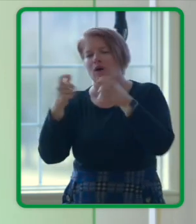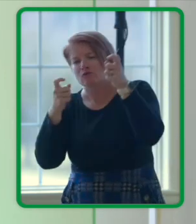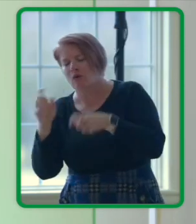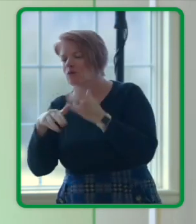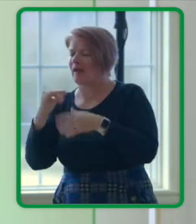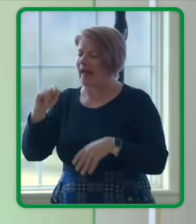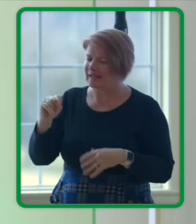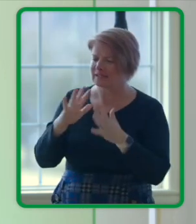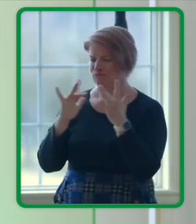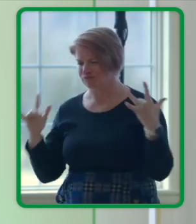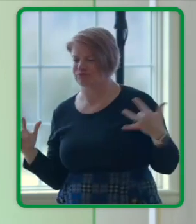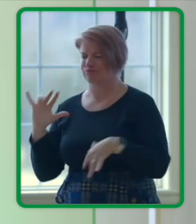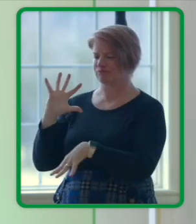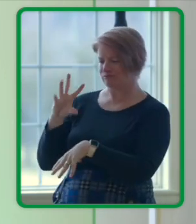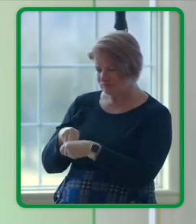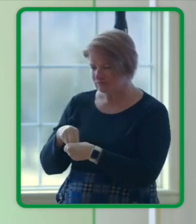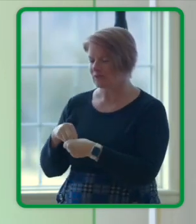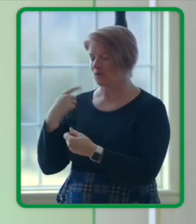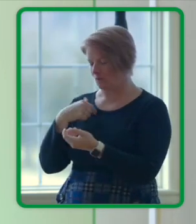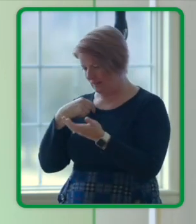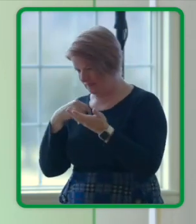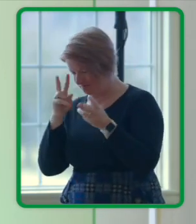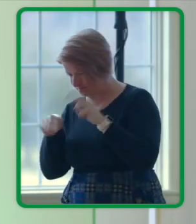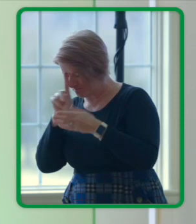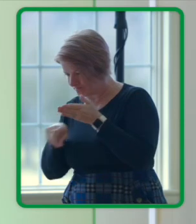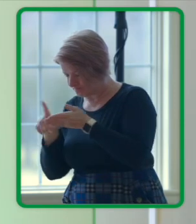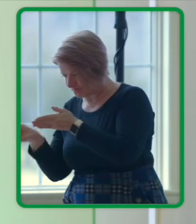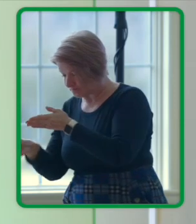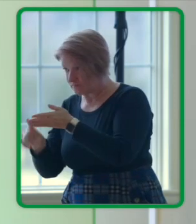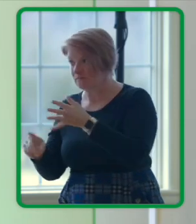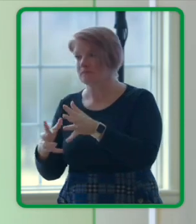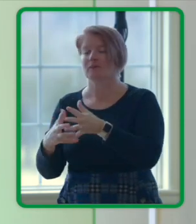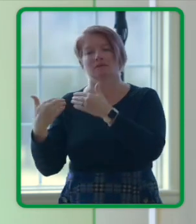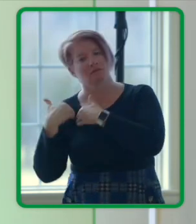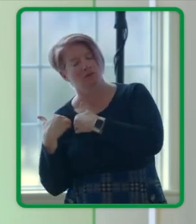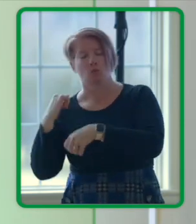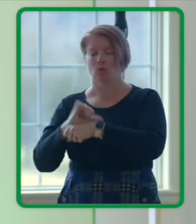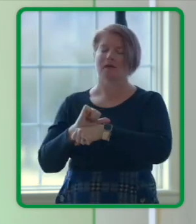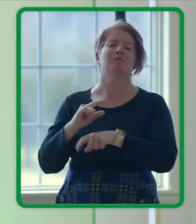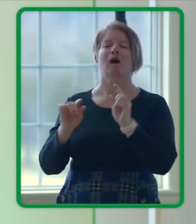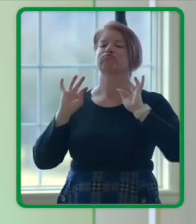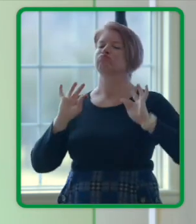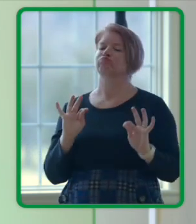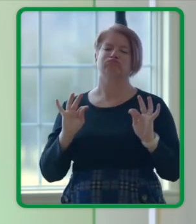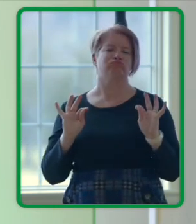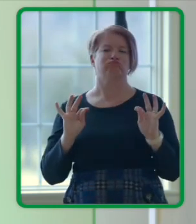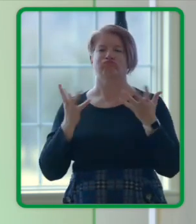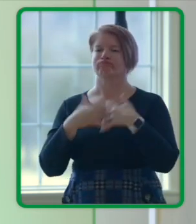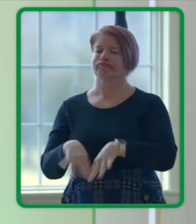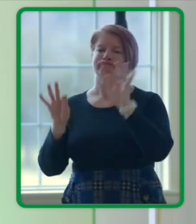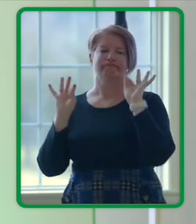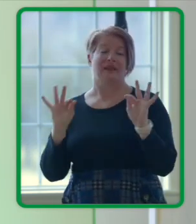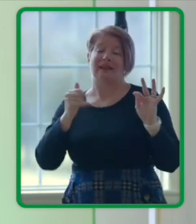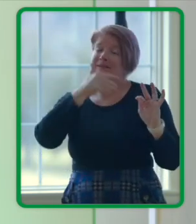IT systems that are involved in preparing the financial statements. So just a huge amount of work, and it went as planned, that's as good